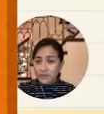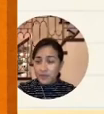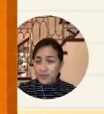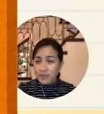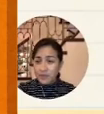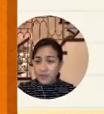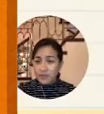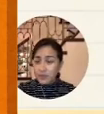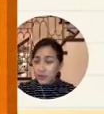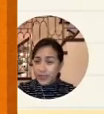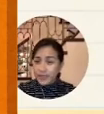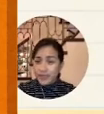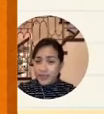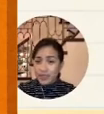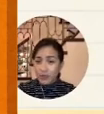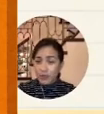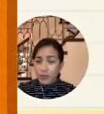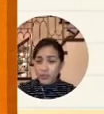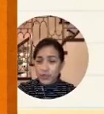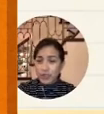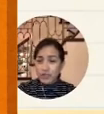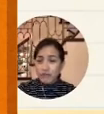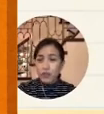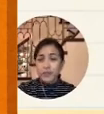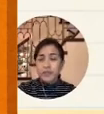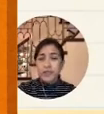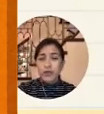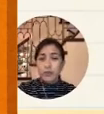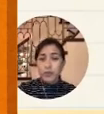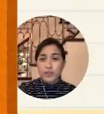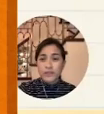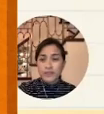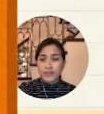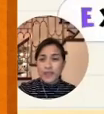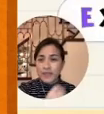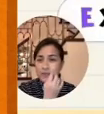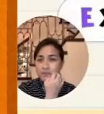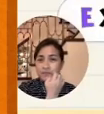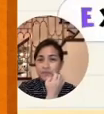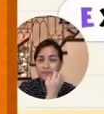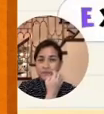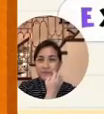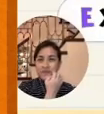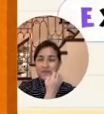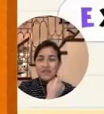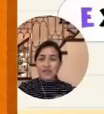categories. So we can assist our children in developing psycho-emotional resilience.